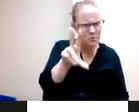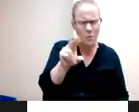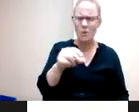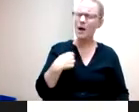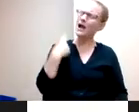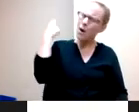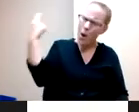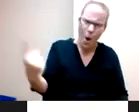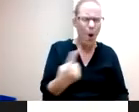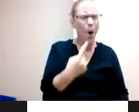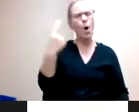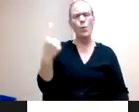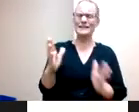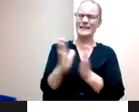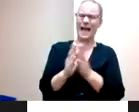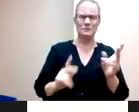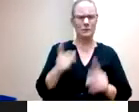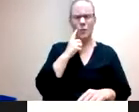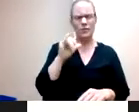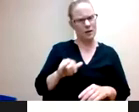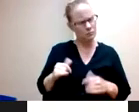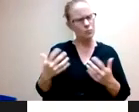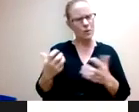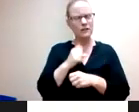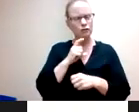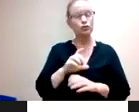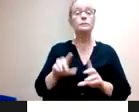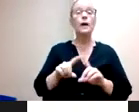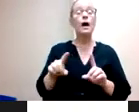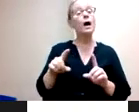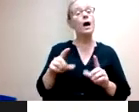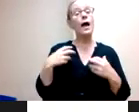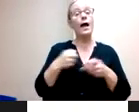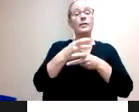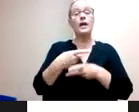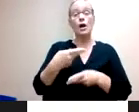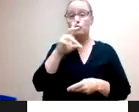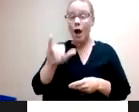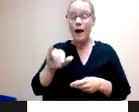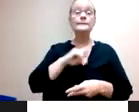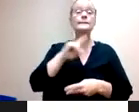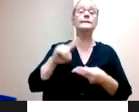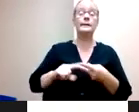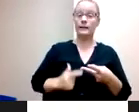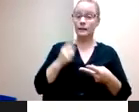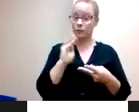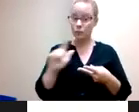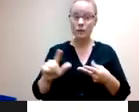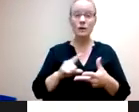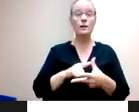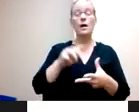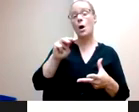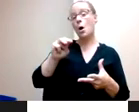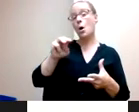I always ask this. I want to have your backup person. But healthcare proxy forms, living wills, MOLTS, which